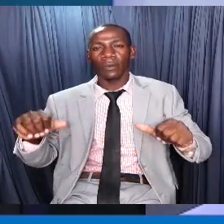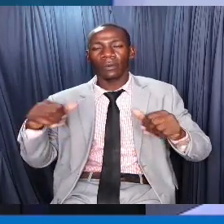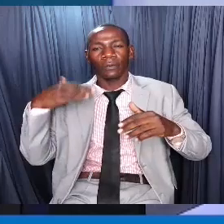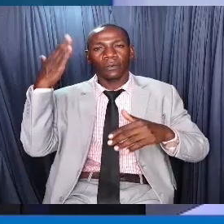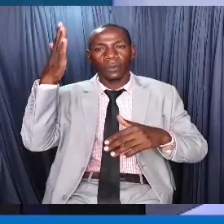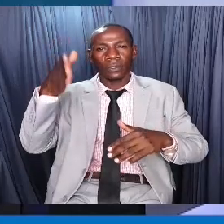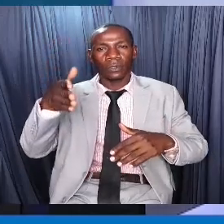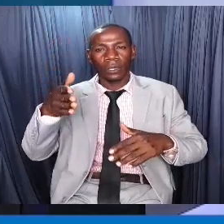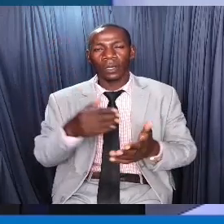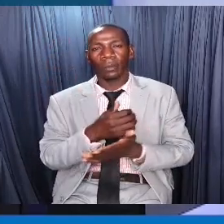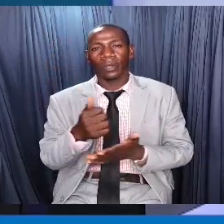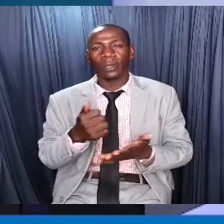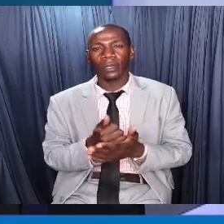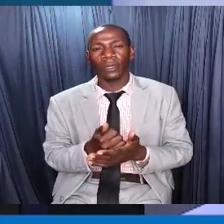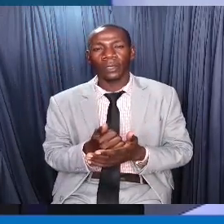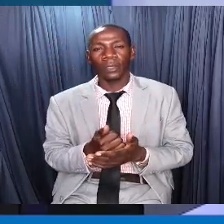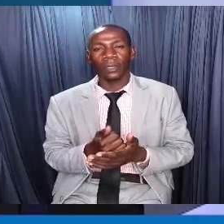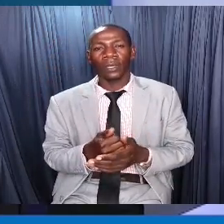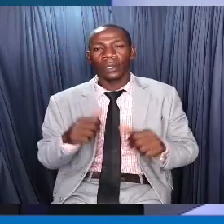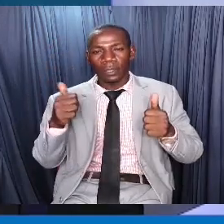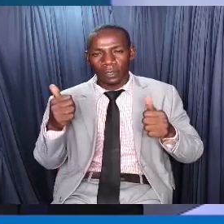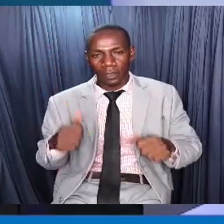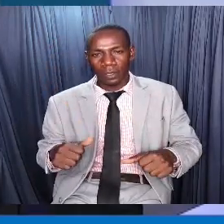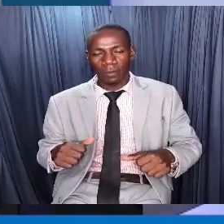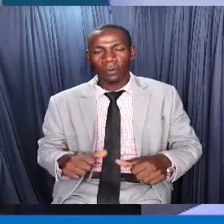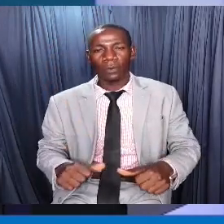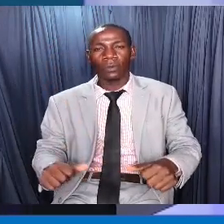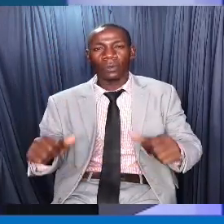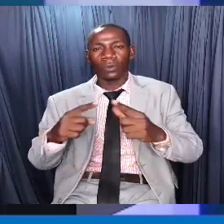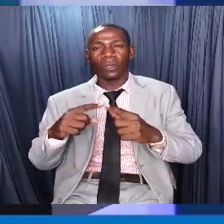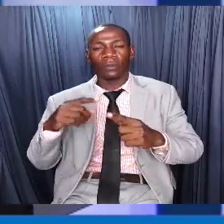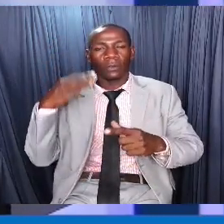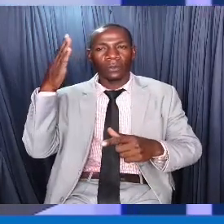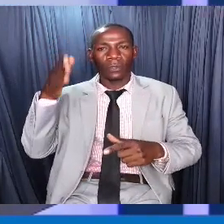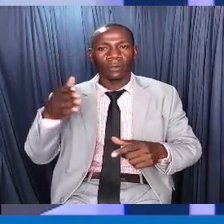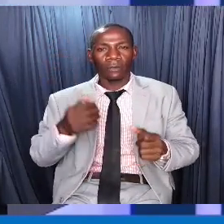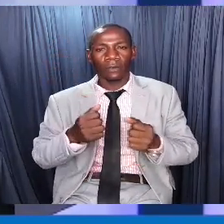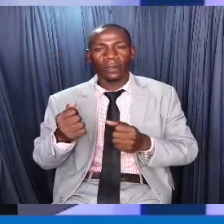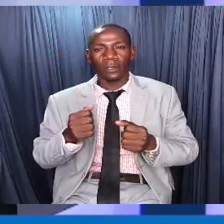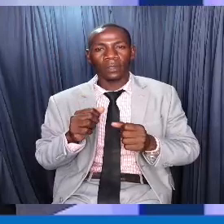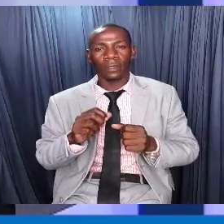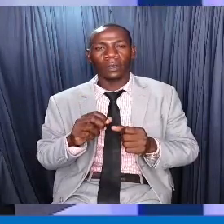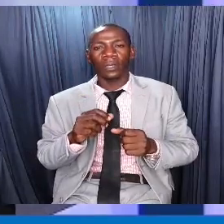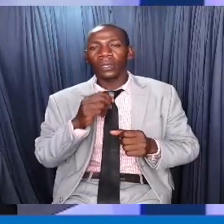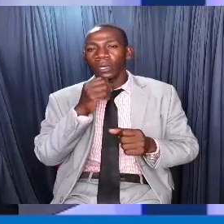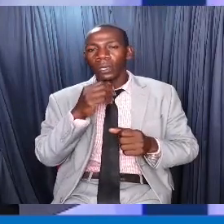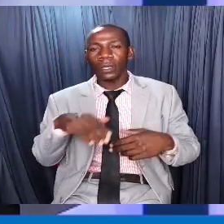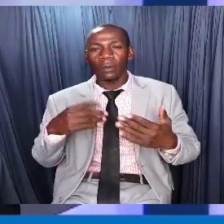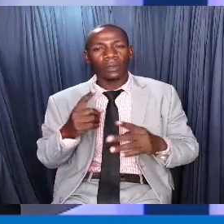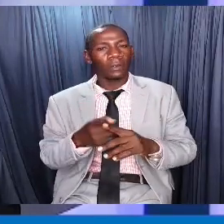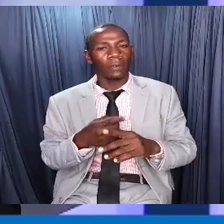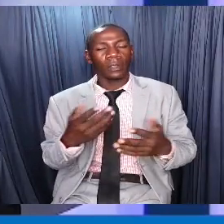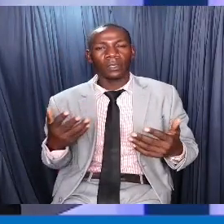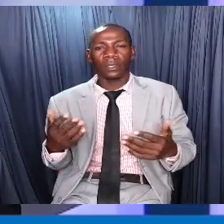future. Bwana Yesu asifiwe sana. Amen. Bado inaenda mbele mpaka kesho. It's still moving on to the future. Vita vikubwa. Without. Havikuwa maneno mengine.